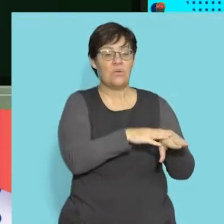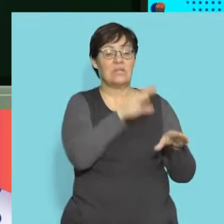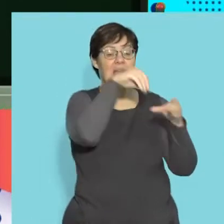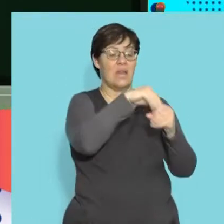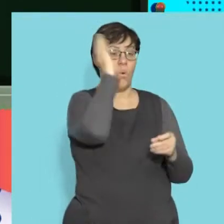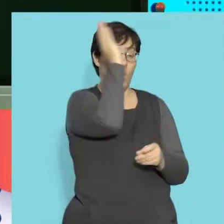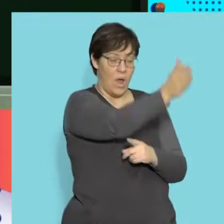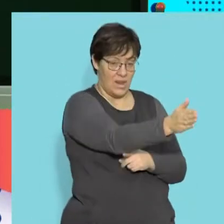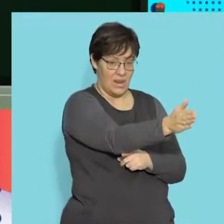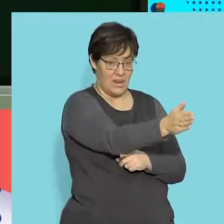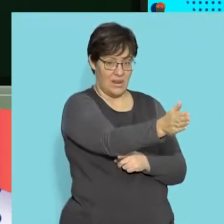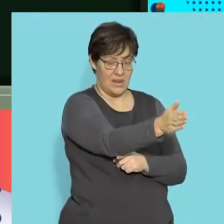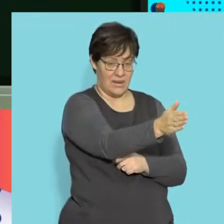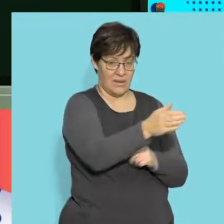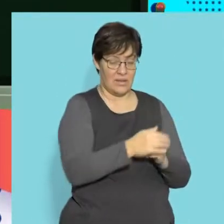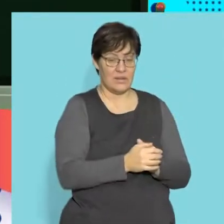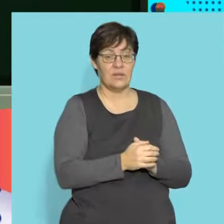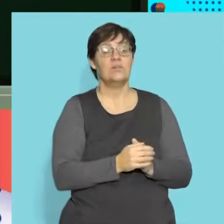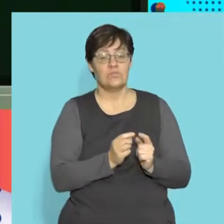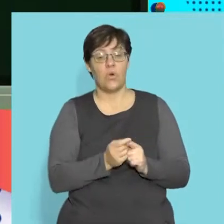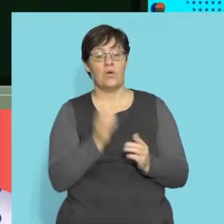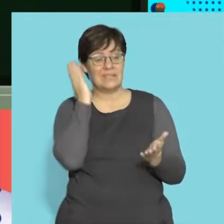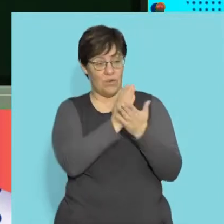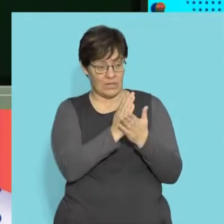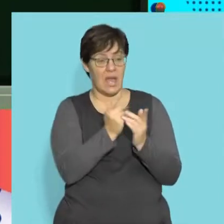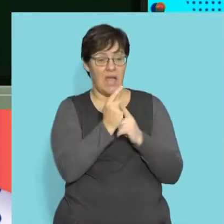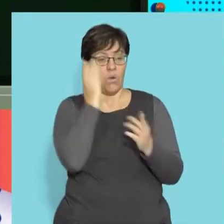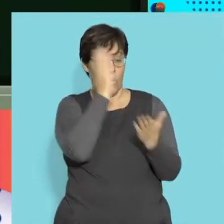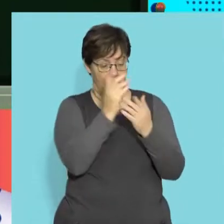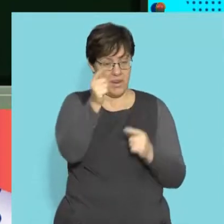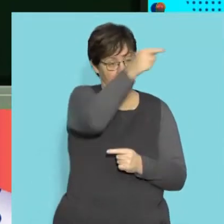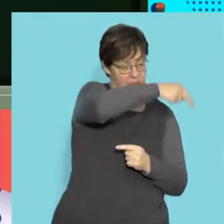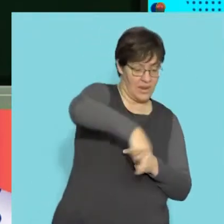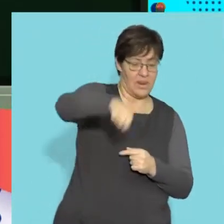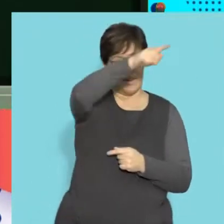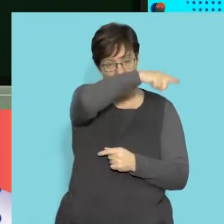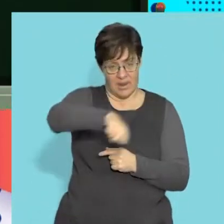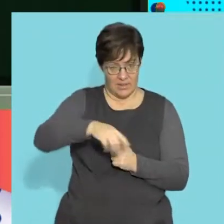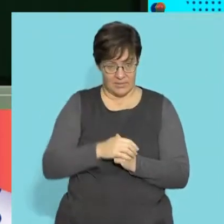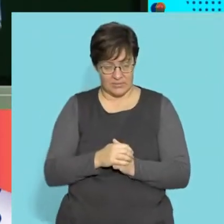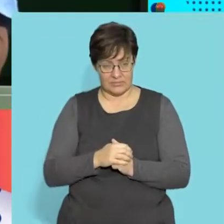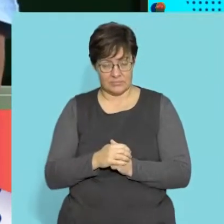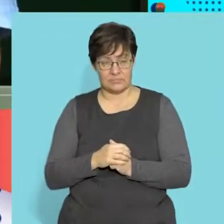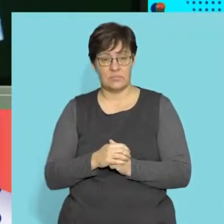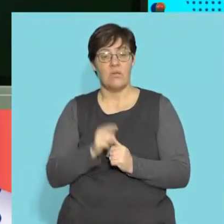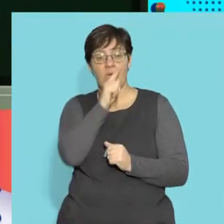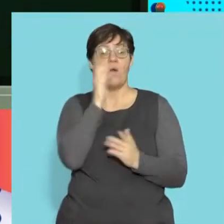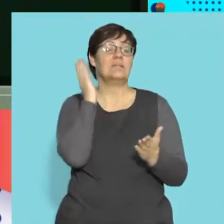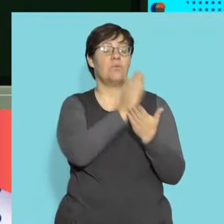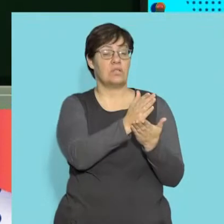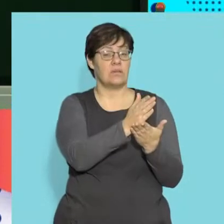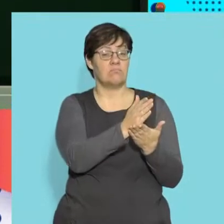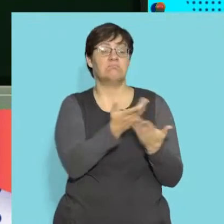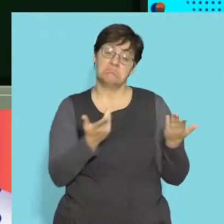we're dealing with current in one direction. So direct current, one direction, and we will generally